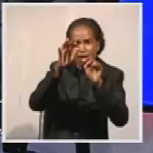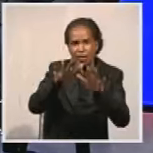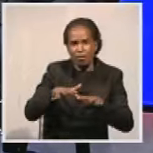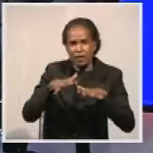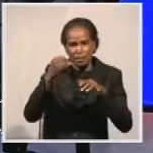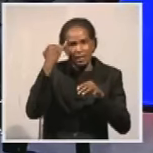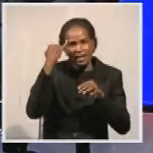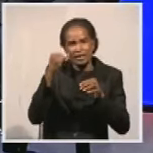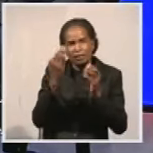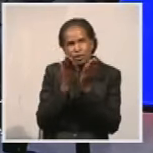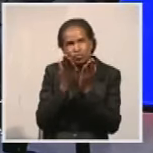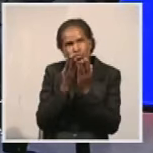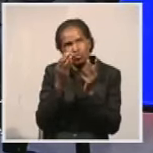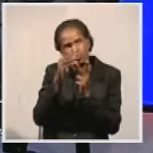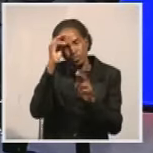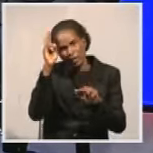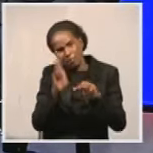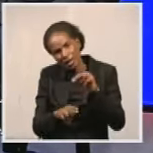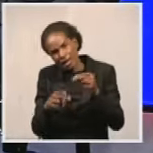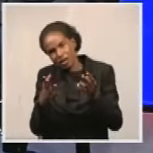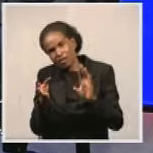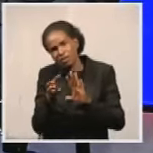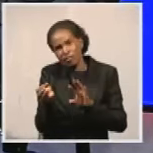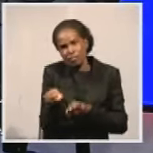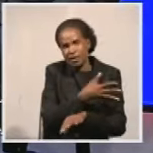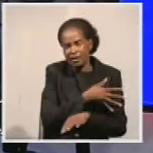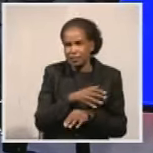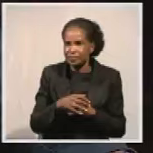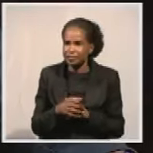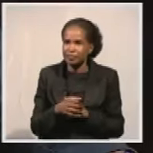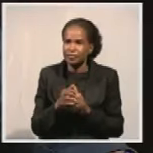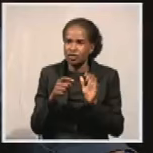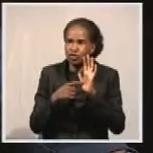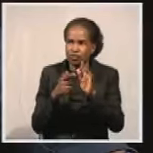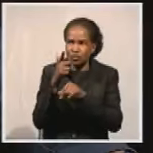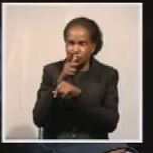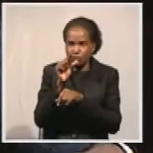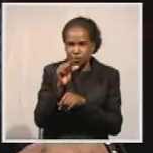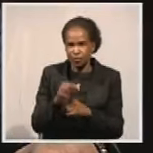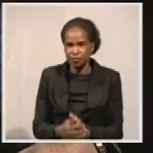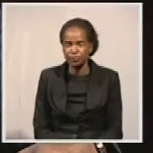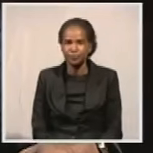that? Let's really take a look at this one quickly before, as we are continuing with the conversation.